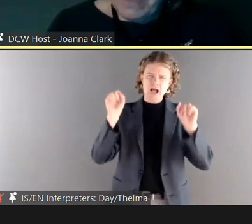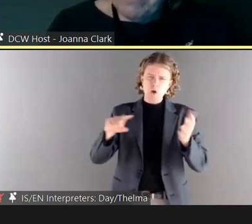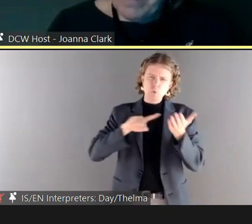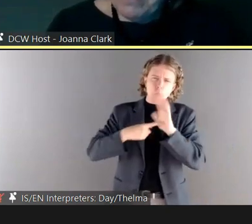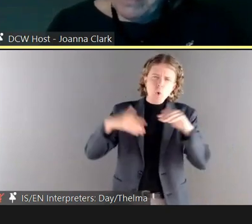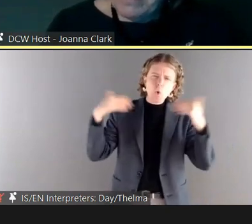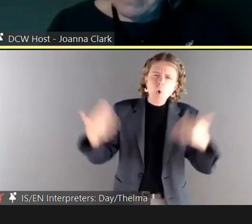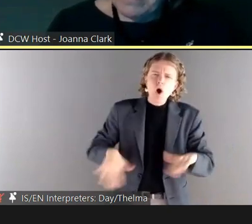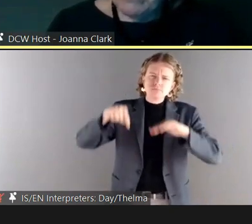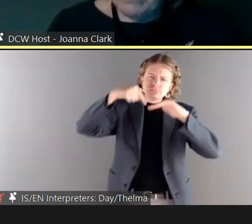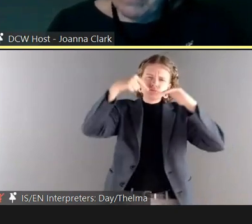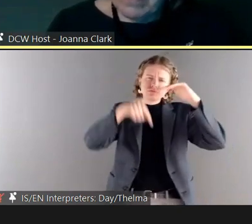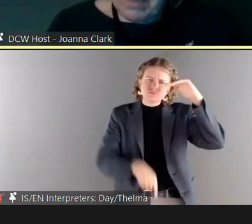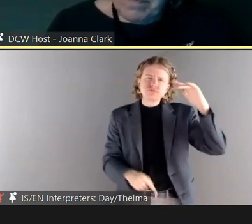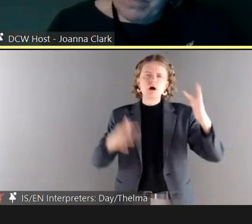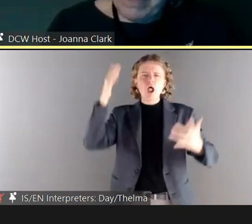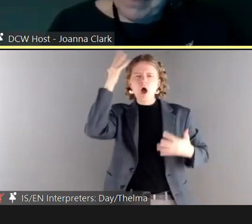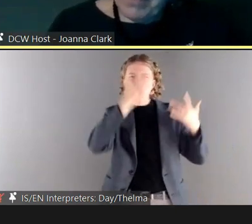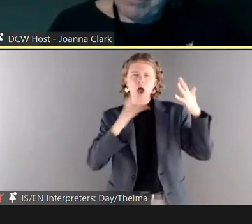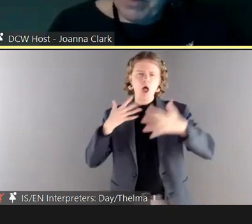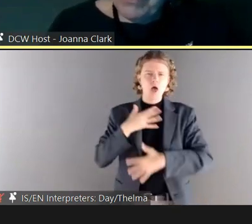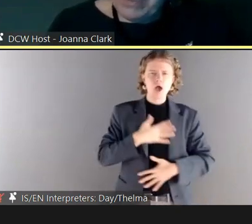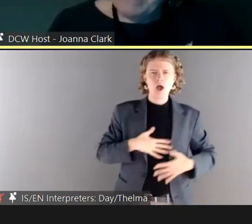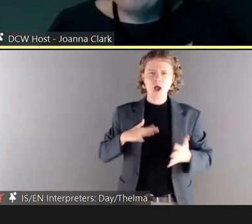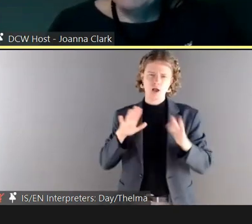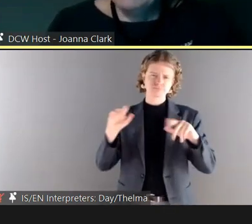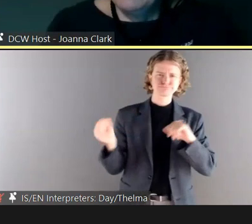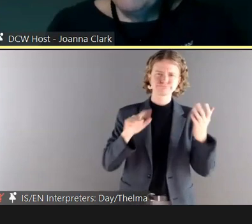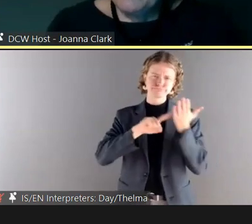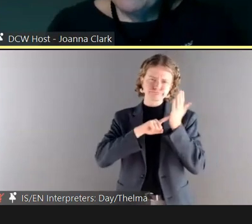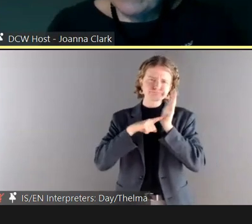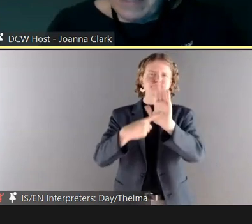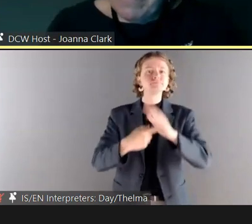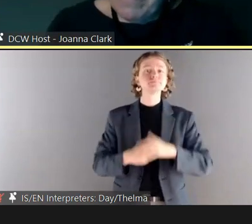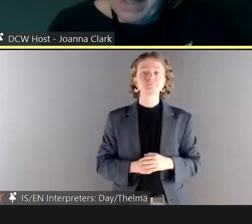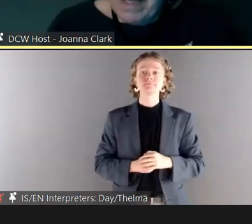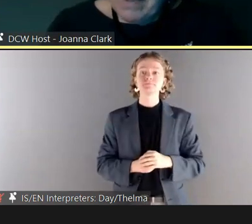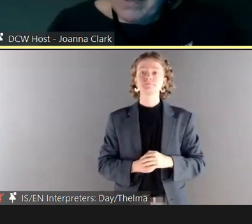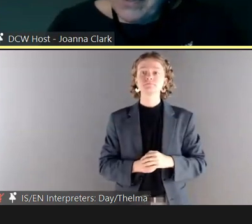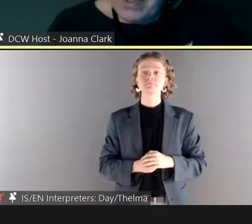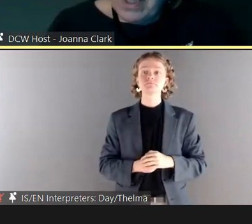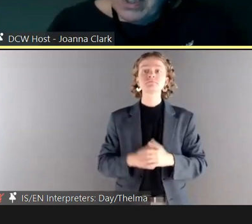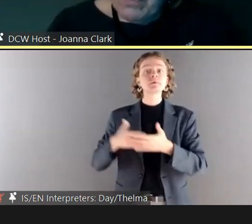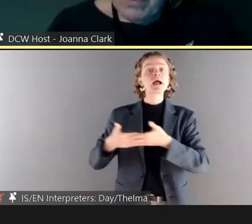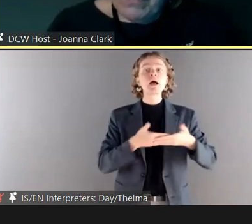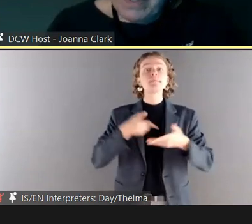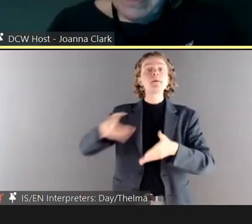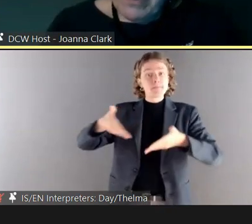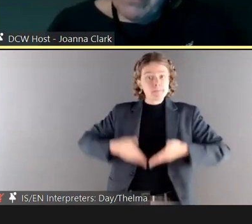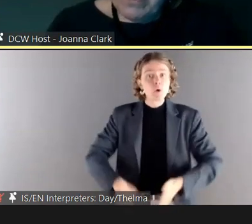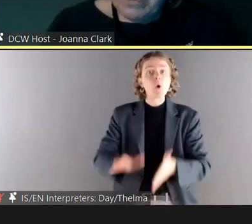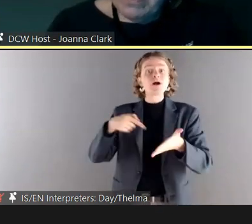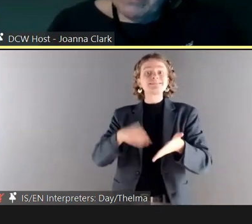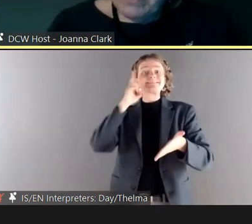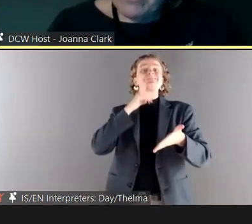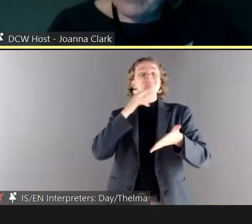Some deaf babies, or babies who are born deaf, are born to deaf parents who already